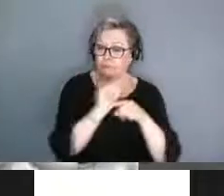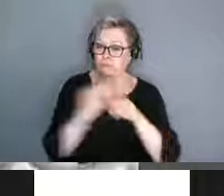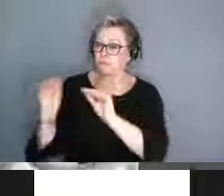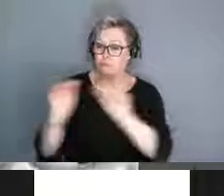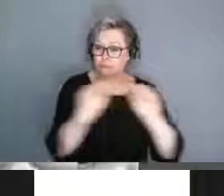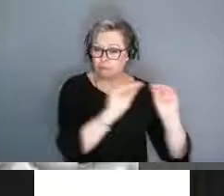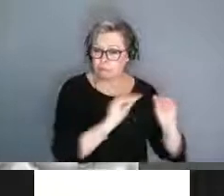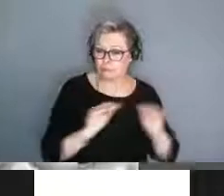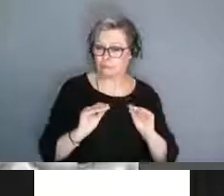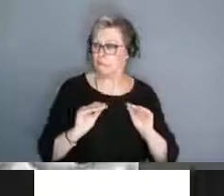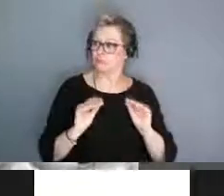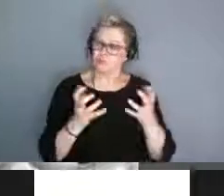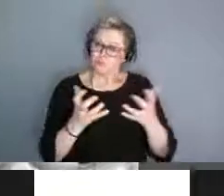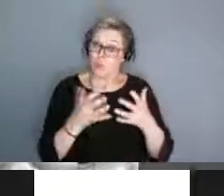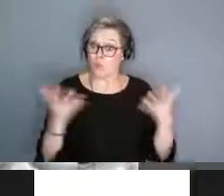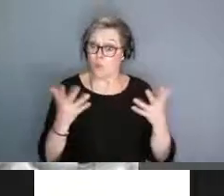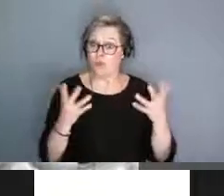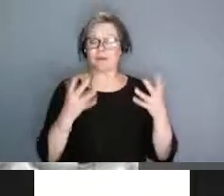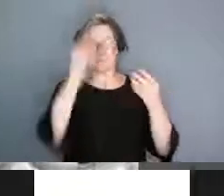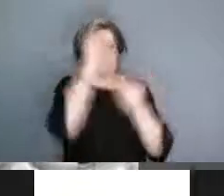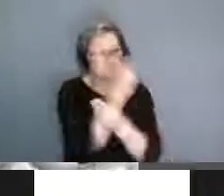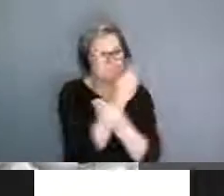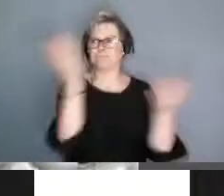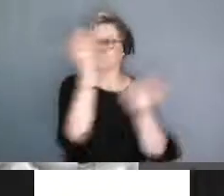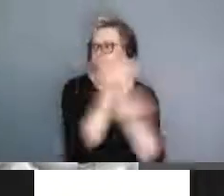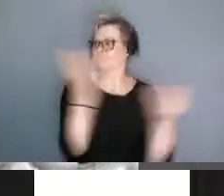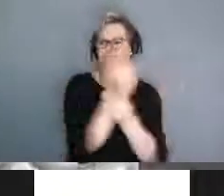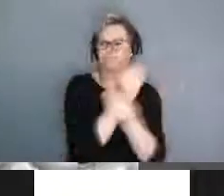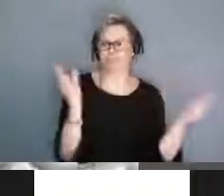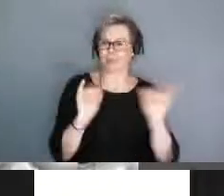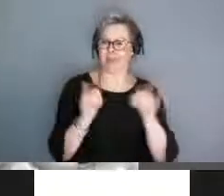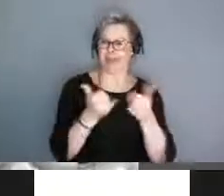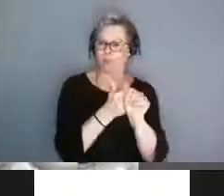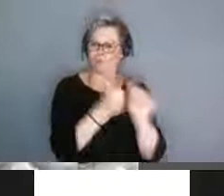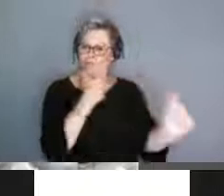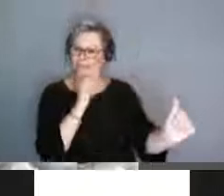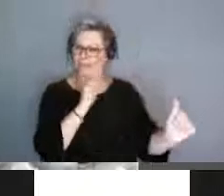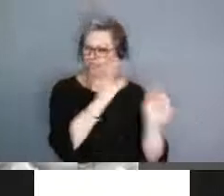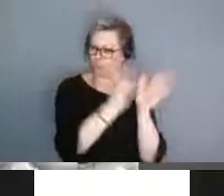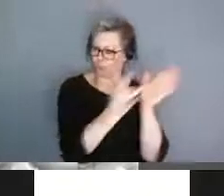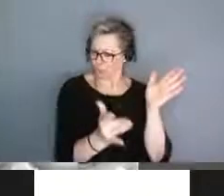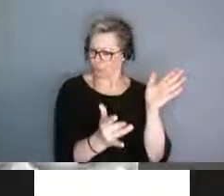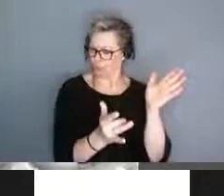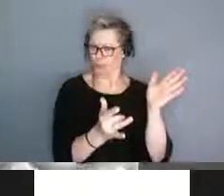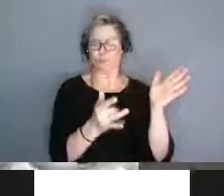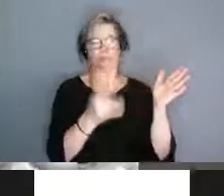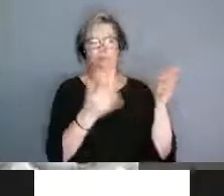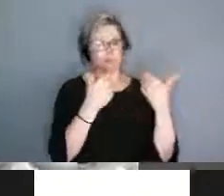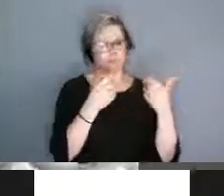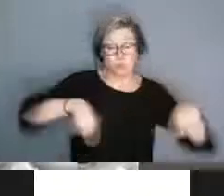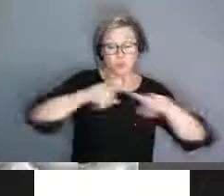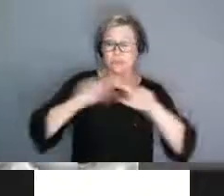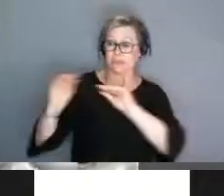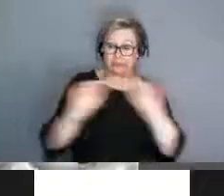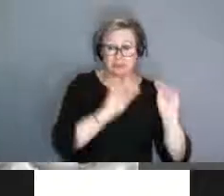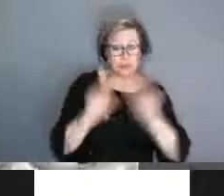basis to ensure that we give that education and outreach to our seniors, as well as providers and those working with older